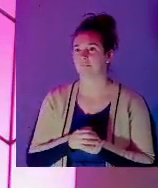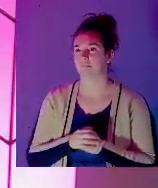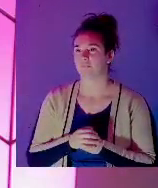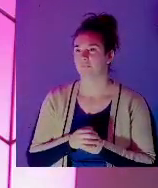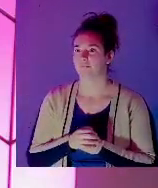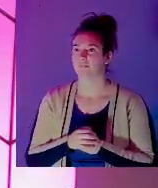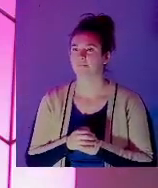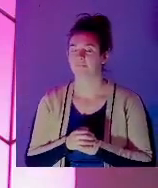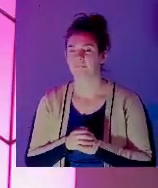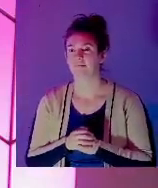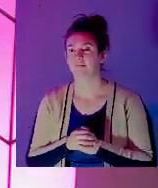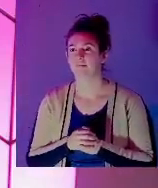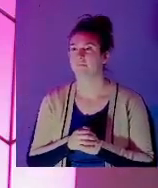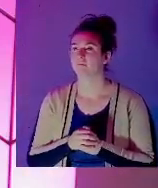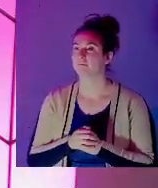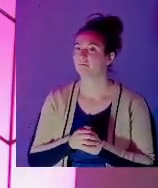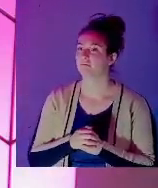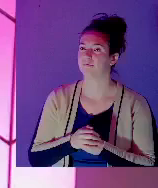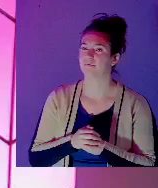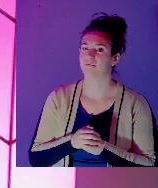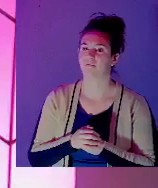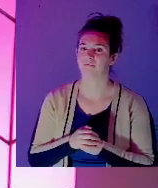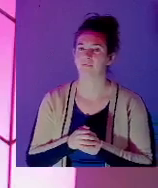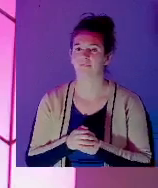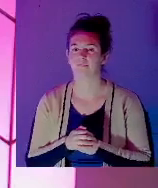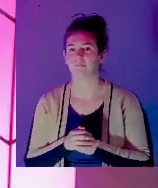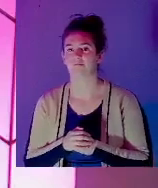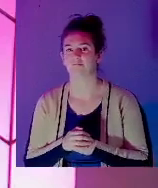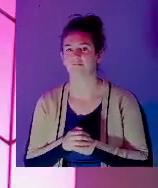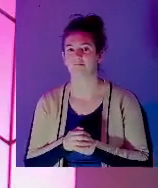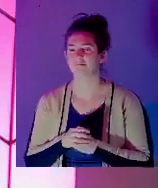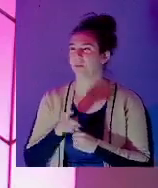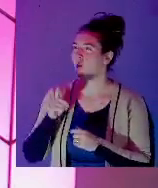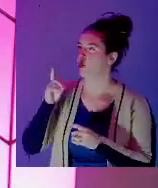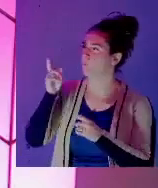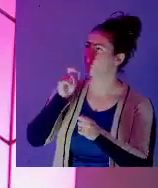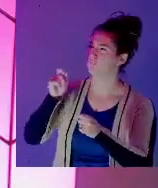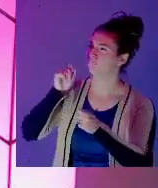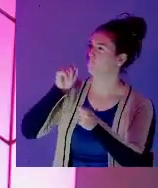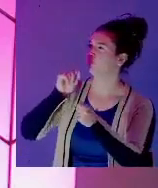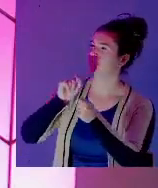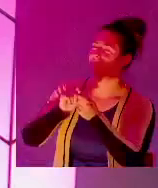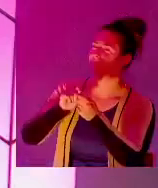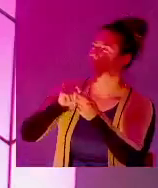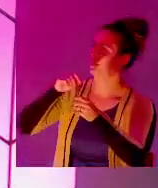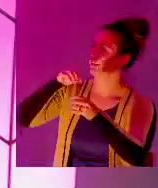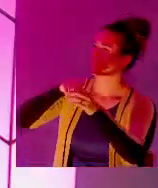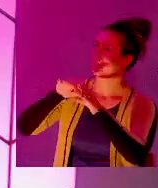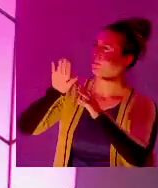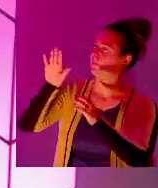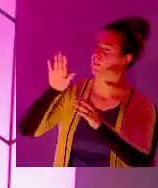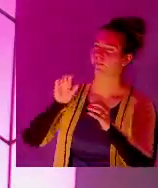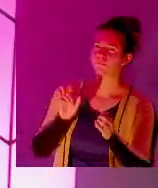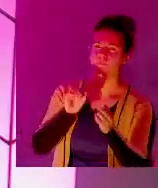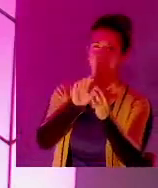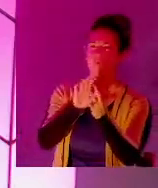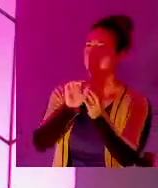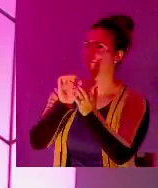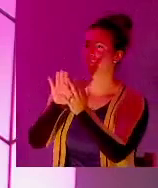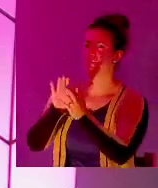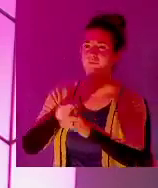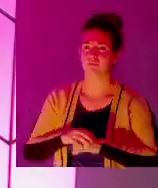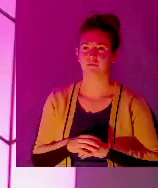us, you are perfect in all of your ways. You are perfect in all of